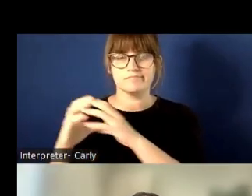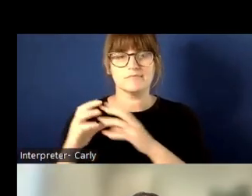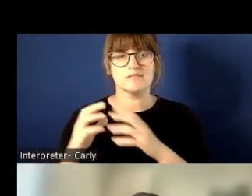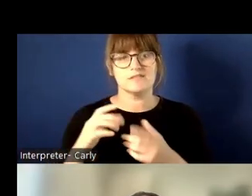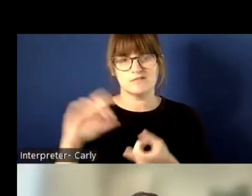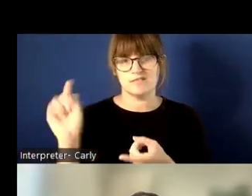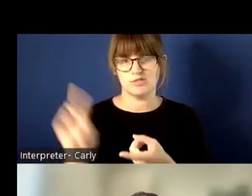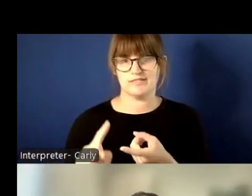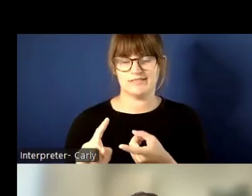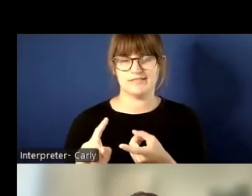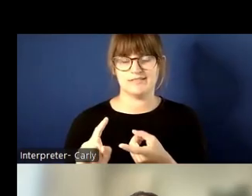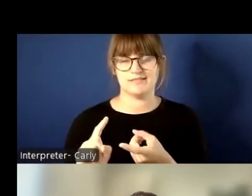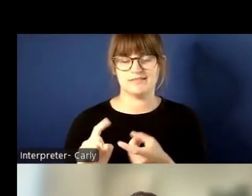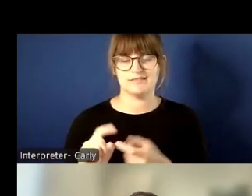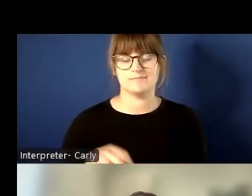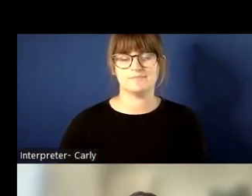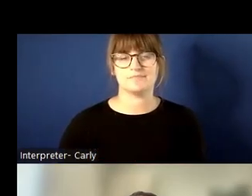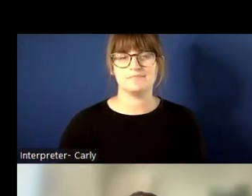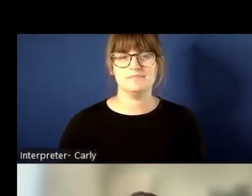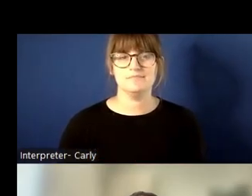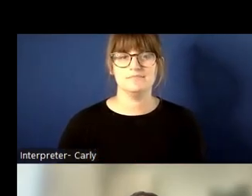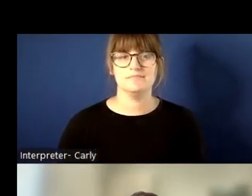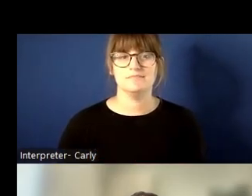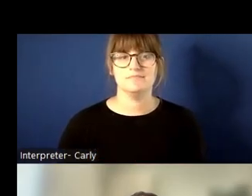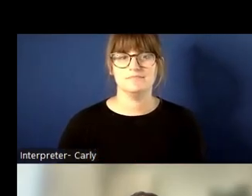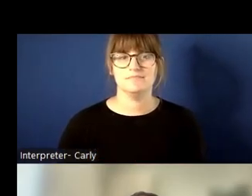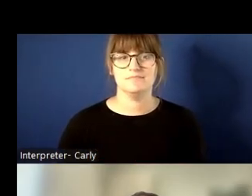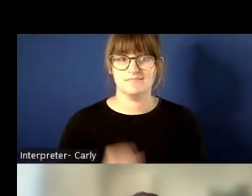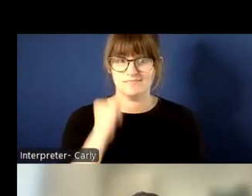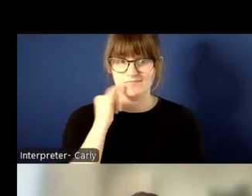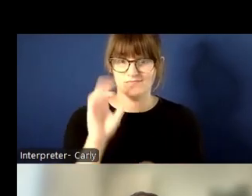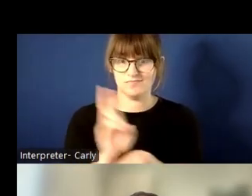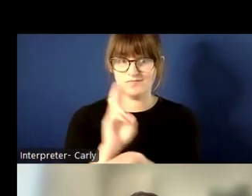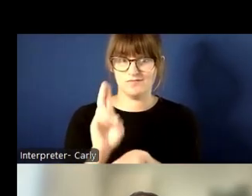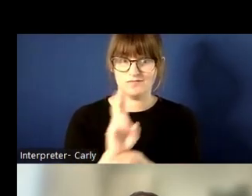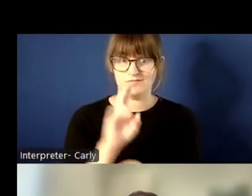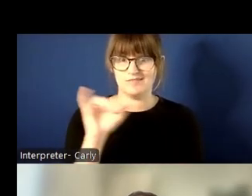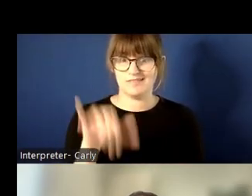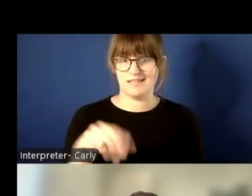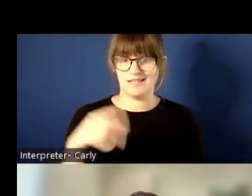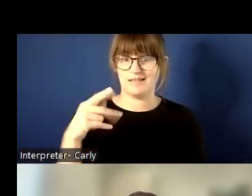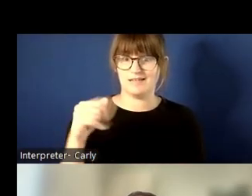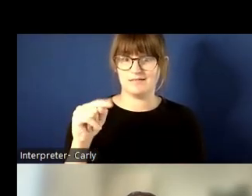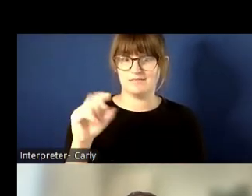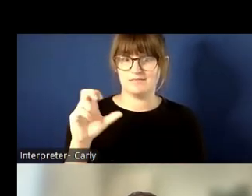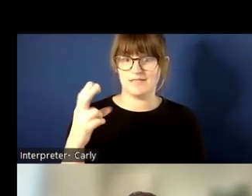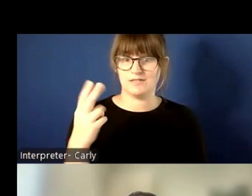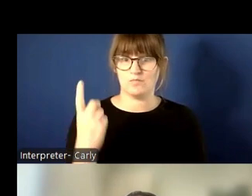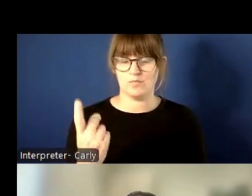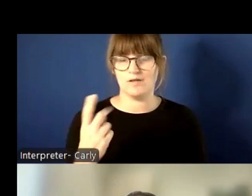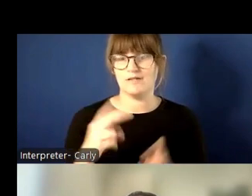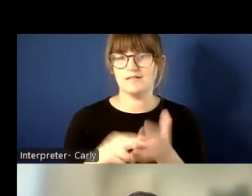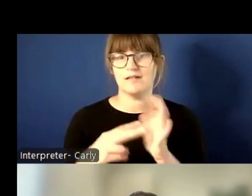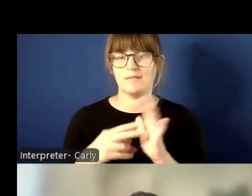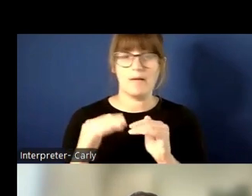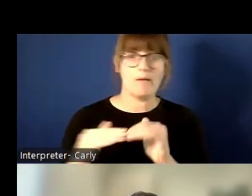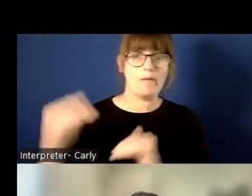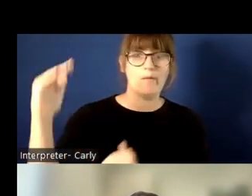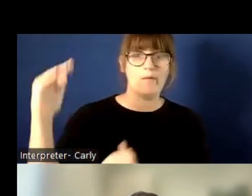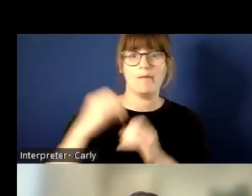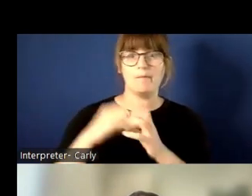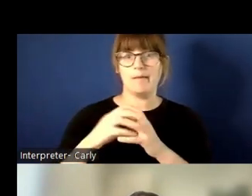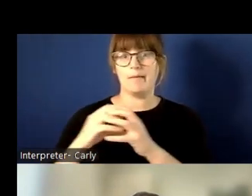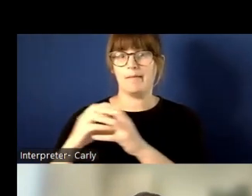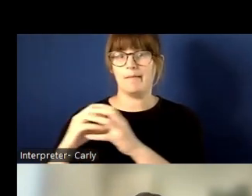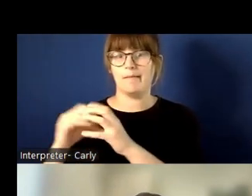have. When you have inactivation of patch-1, then you get excessive activation of smooth ends, so you no longer have